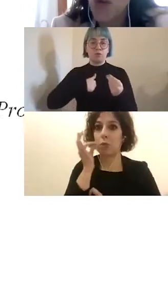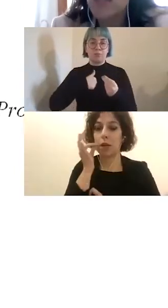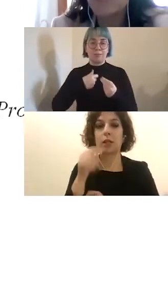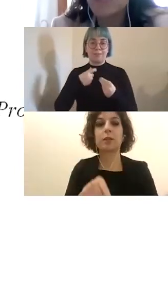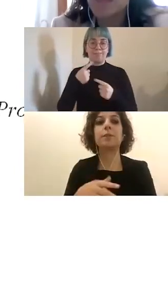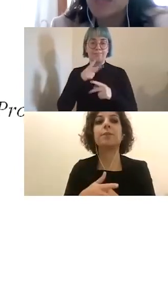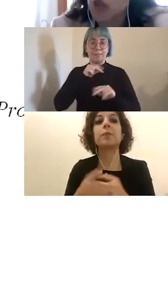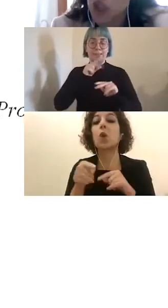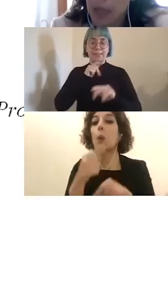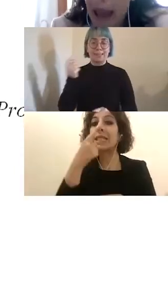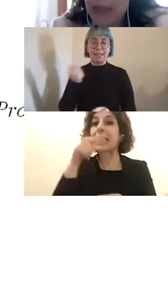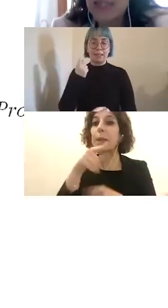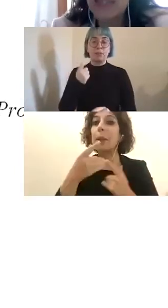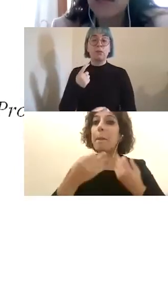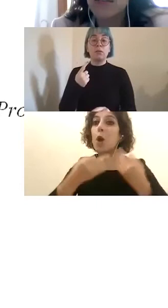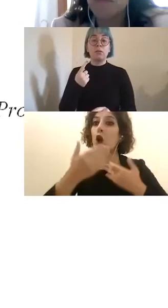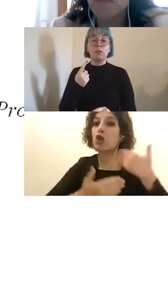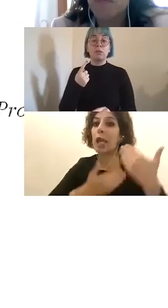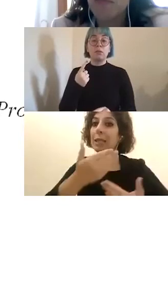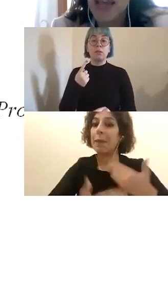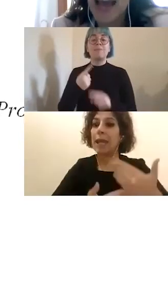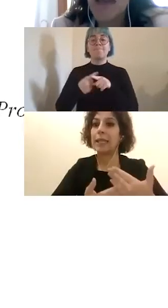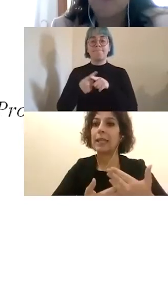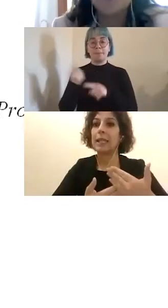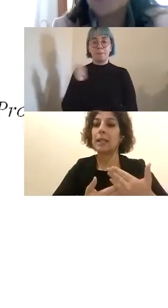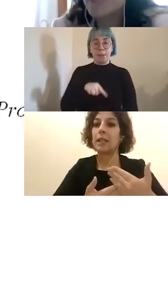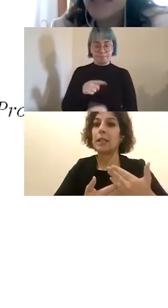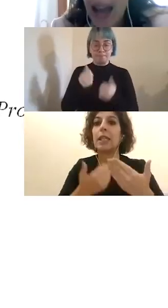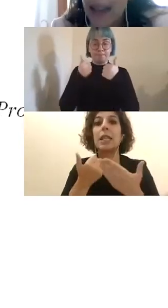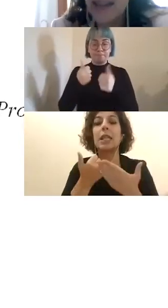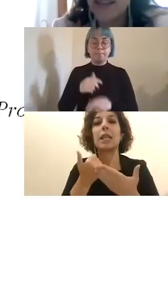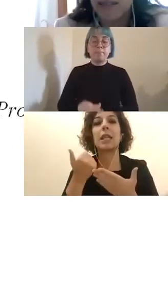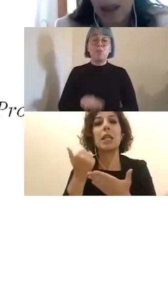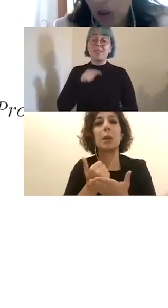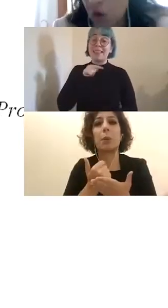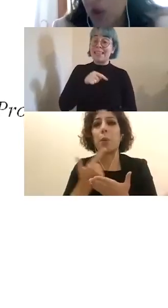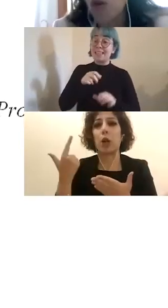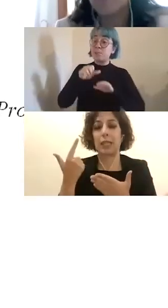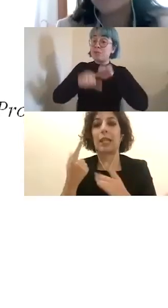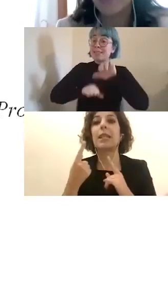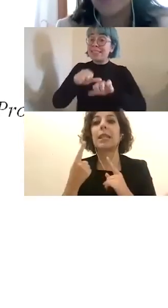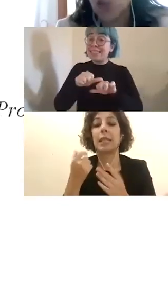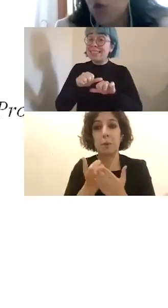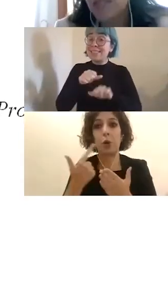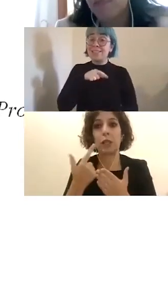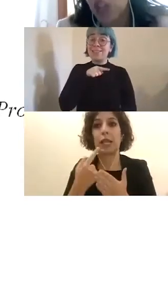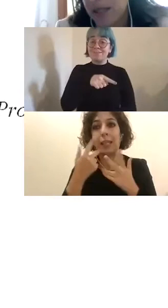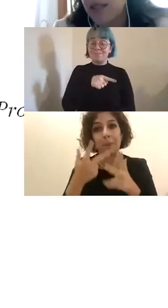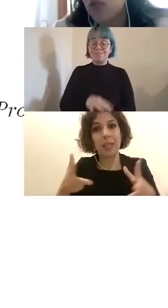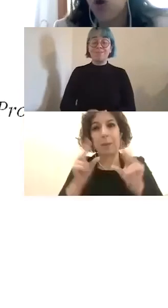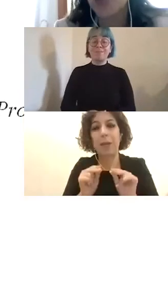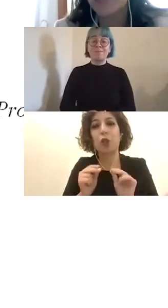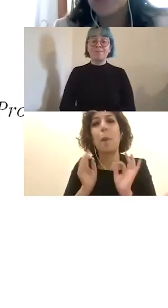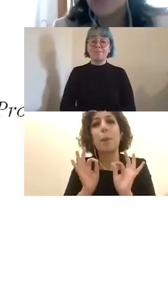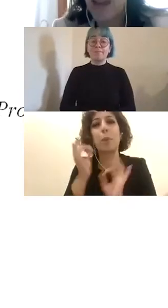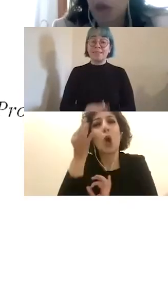In questi tipi di procedimenti, in these types of proceedings, it is fundamental, once